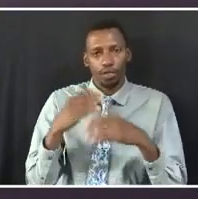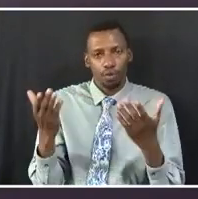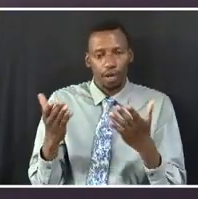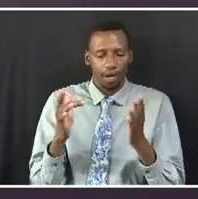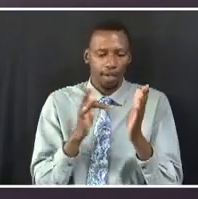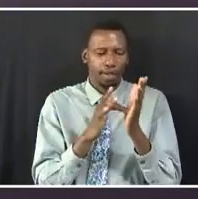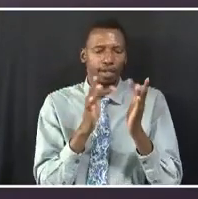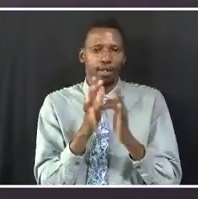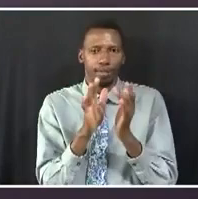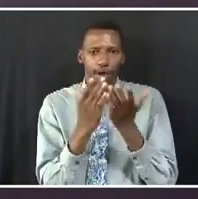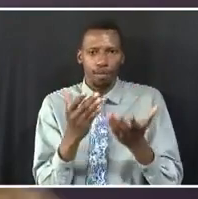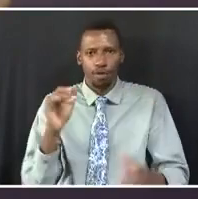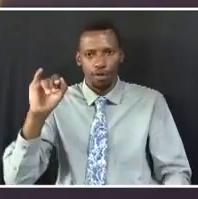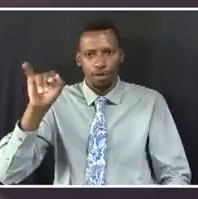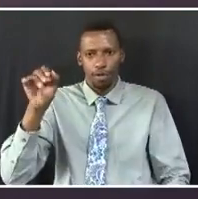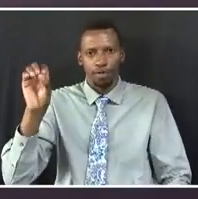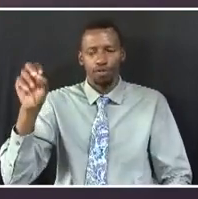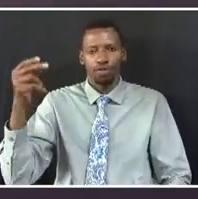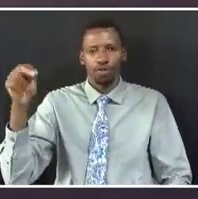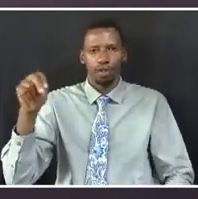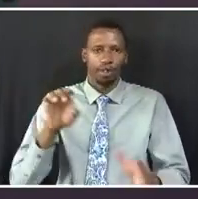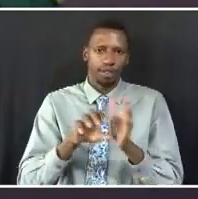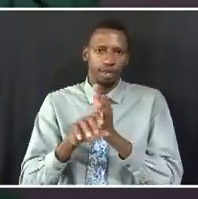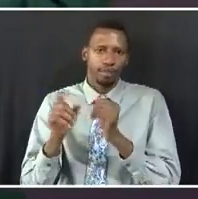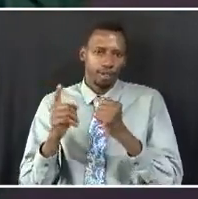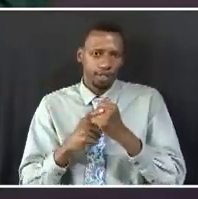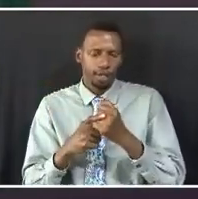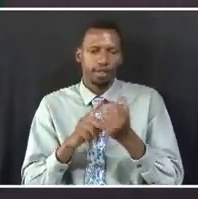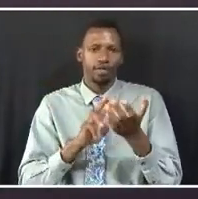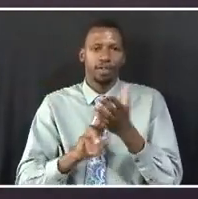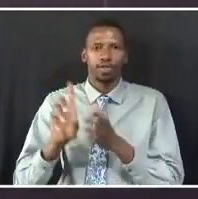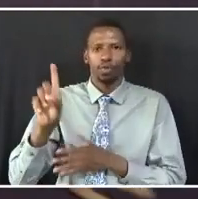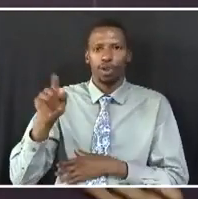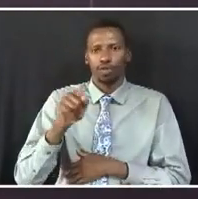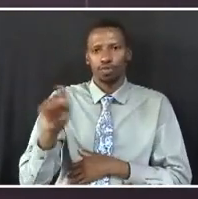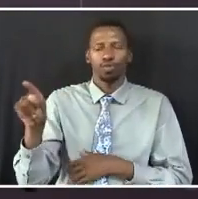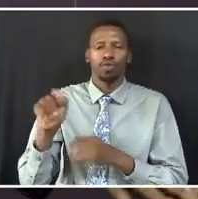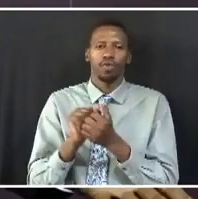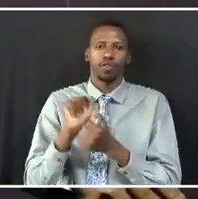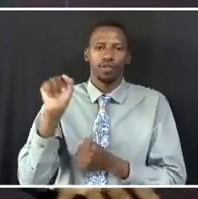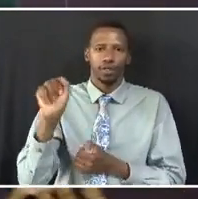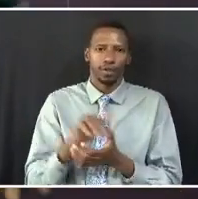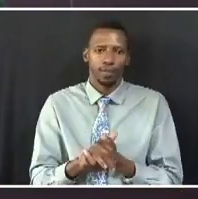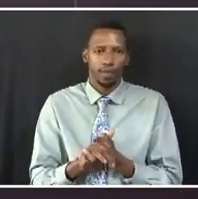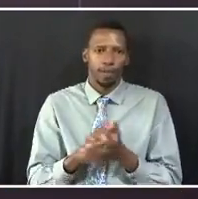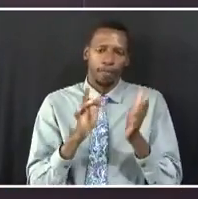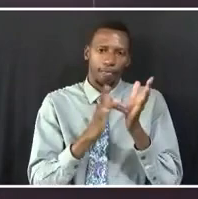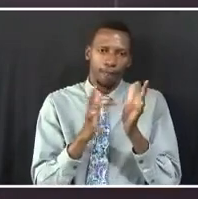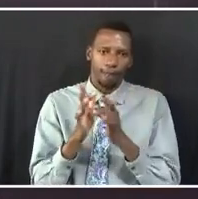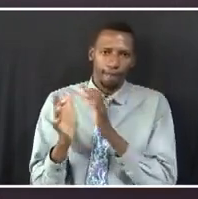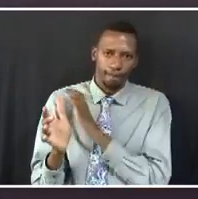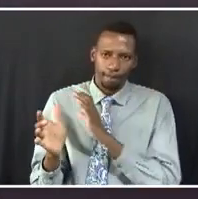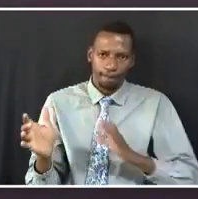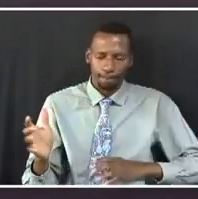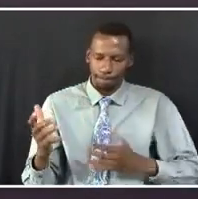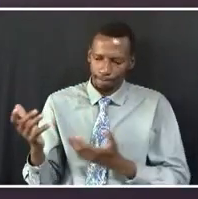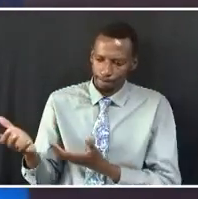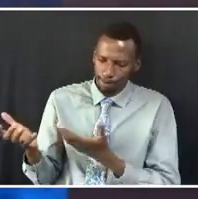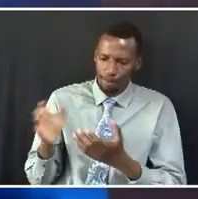John, chapter 6, from verse 1 all the way to 15. Jesus Christ has heard his friend,